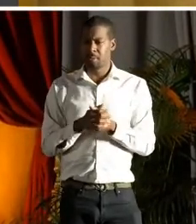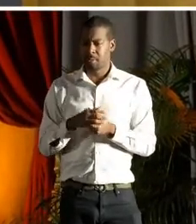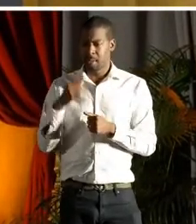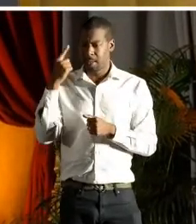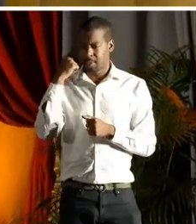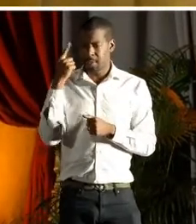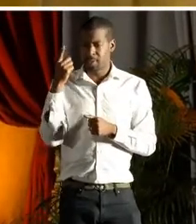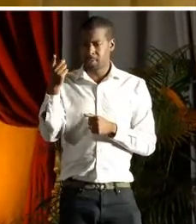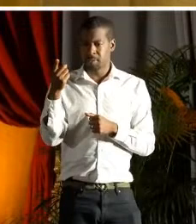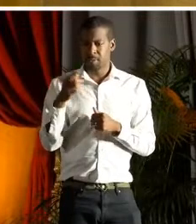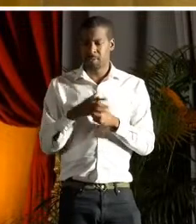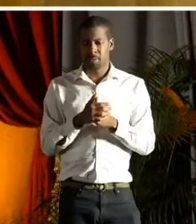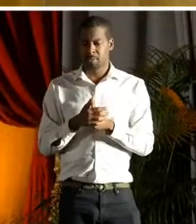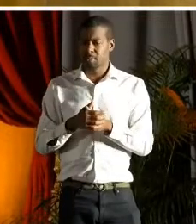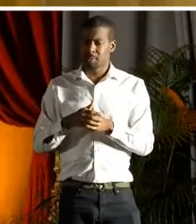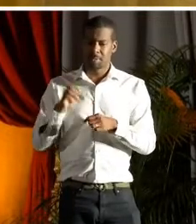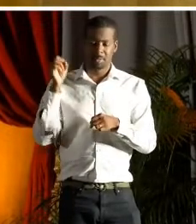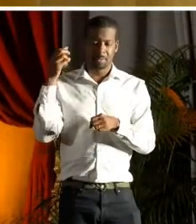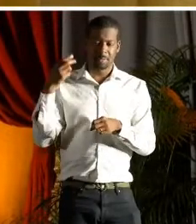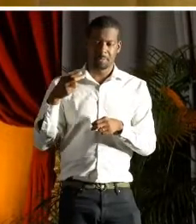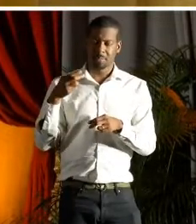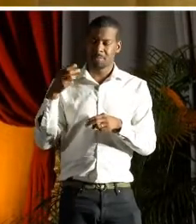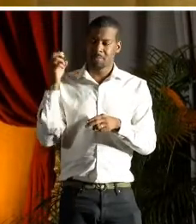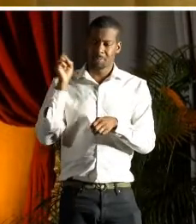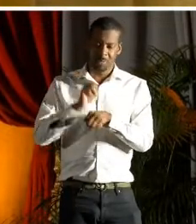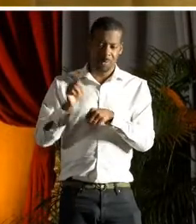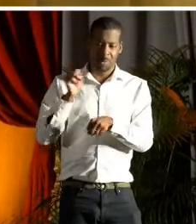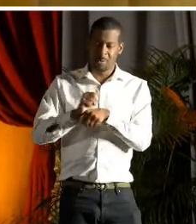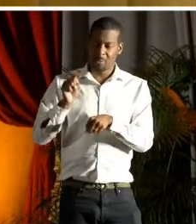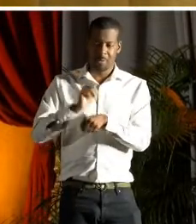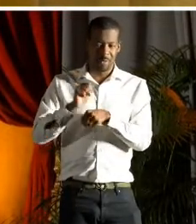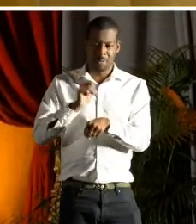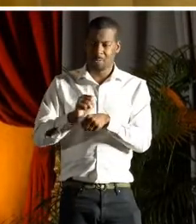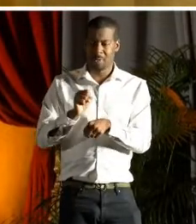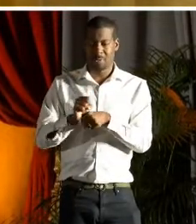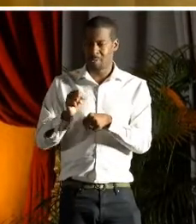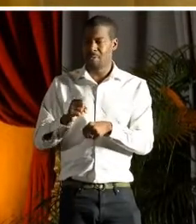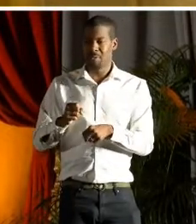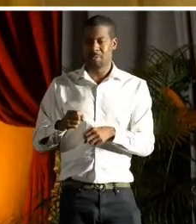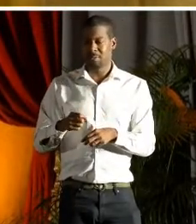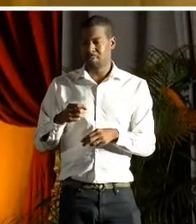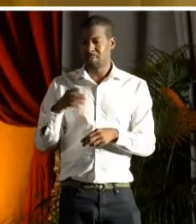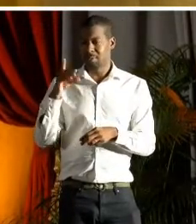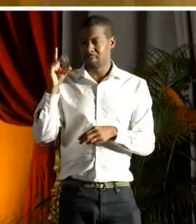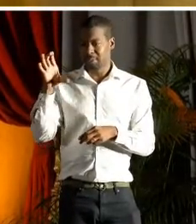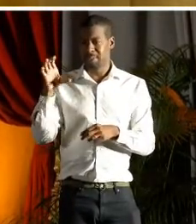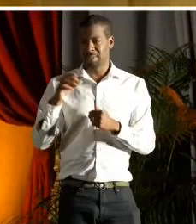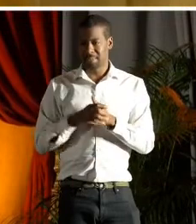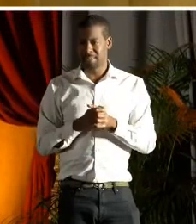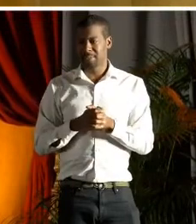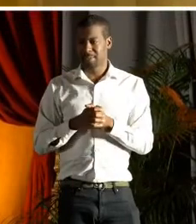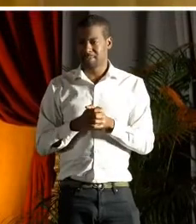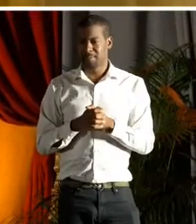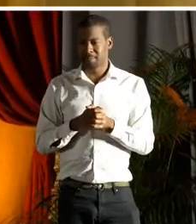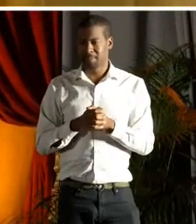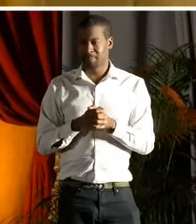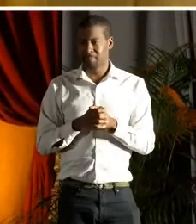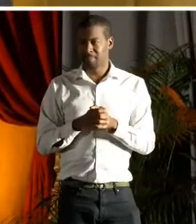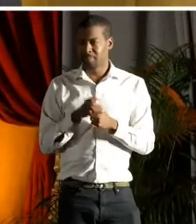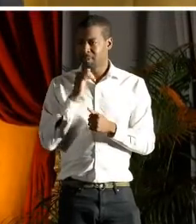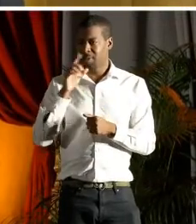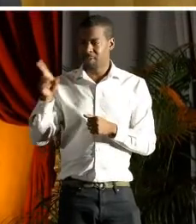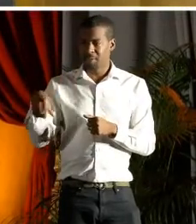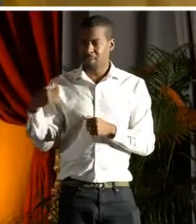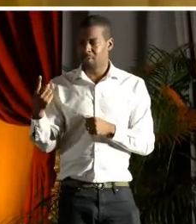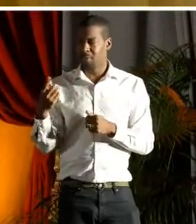I think she is also the hardest working person in Washington, D.C., and Harlem. So not only did